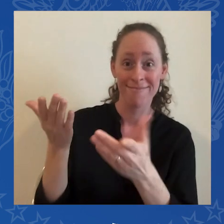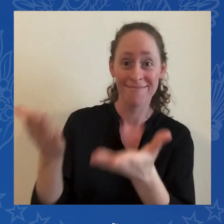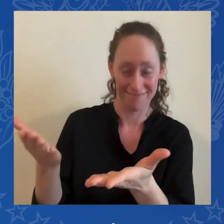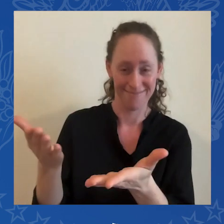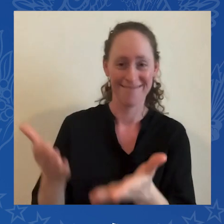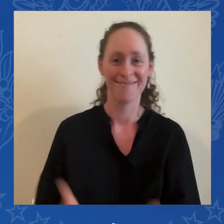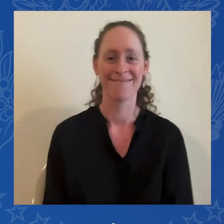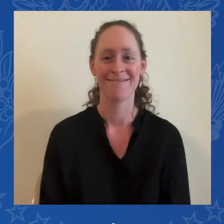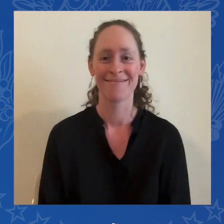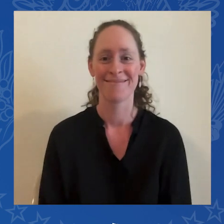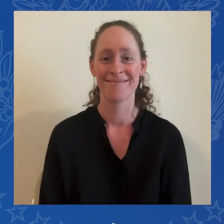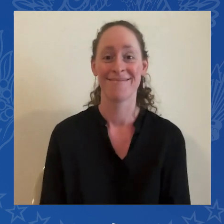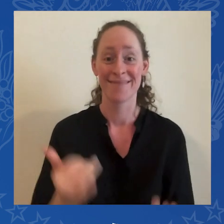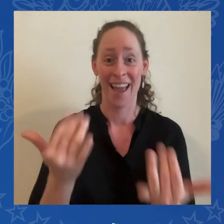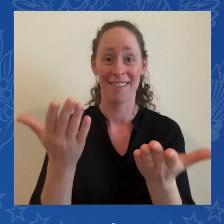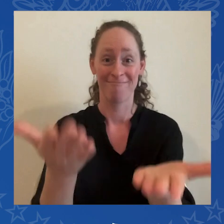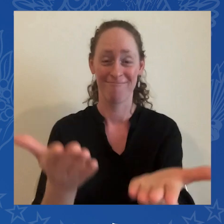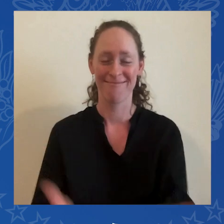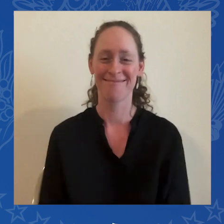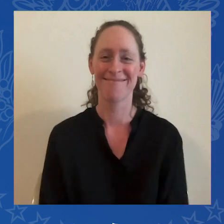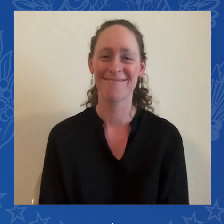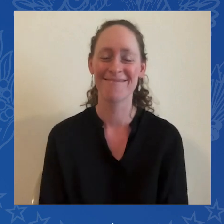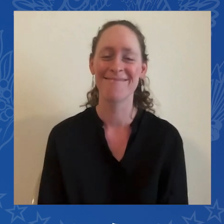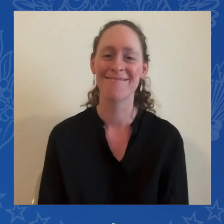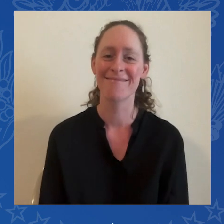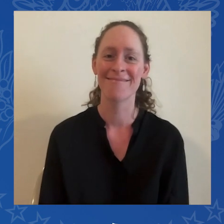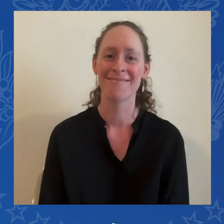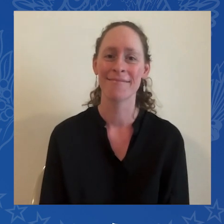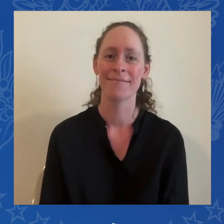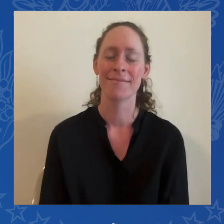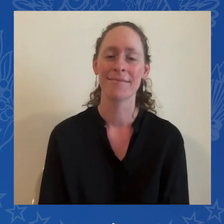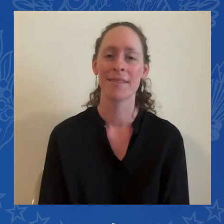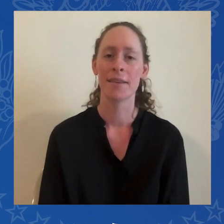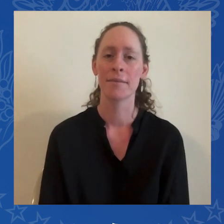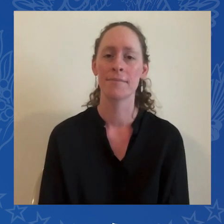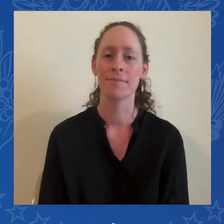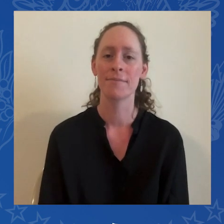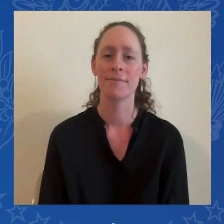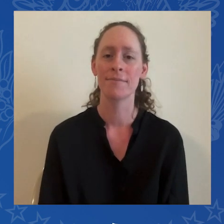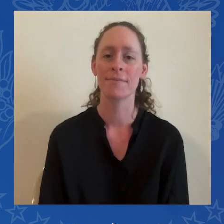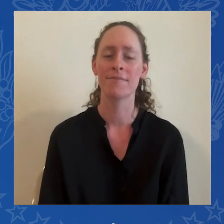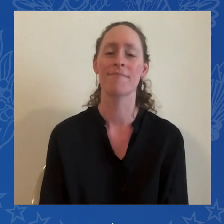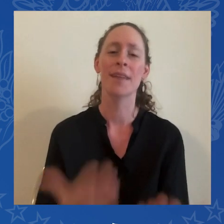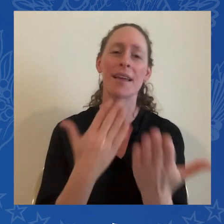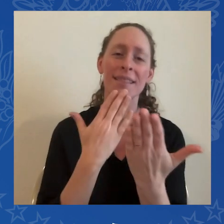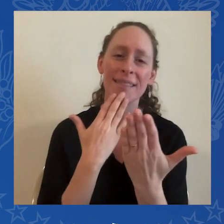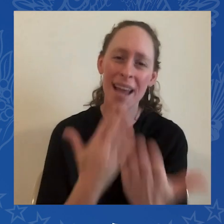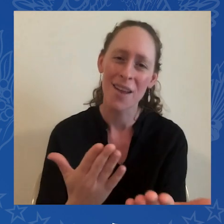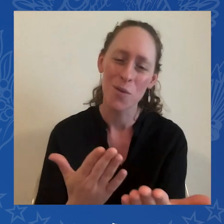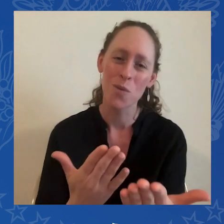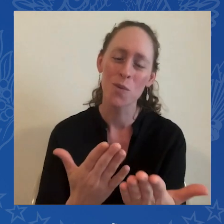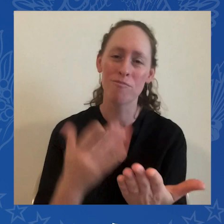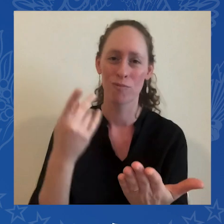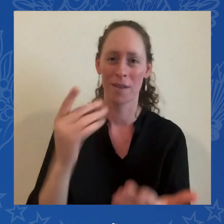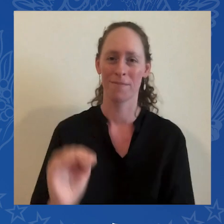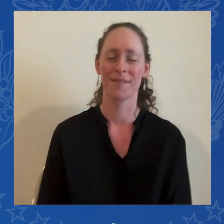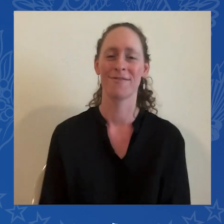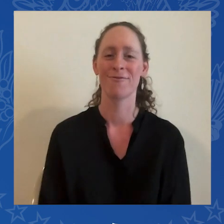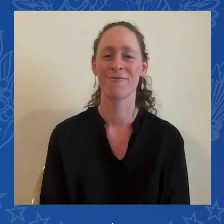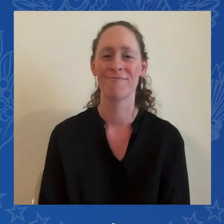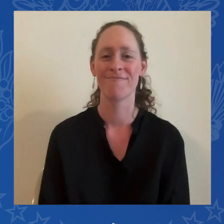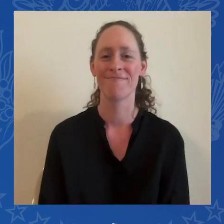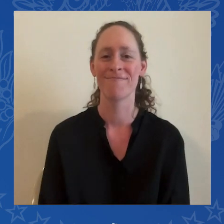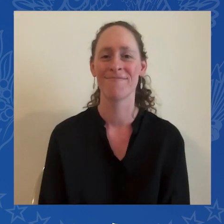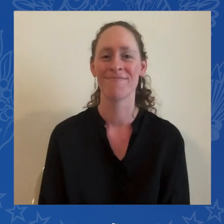invite President Biden for his statement. Well, thank you very much, Mr. Prime Minister. Nearly 1